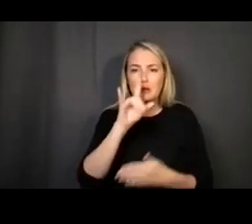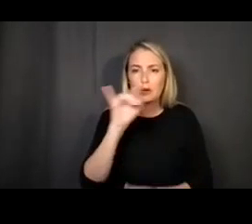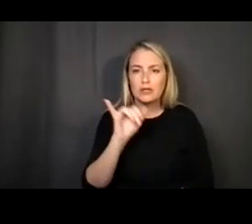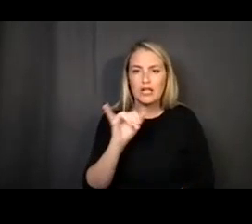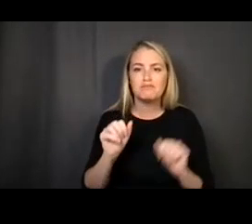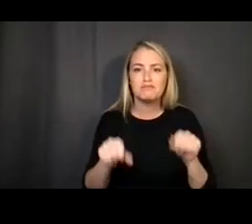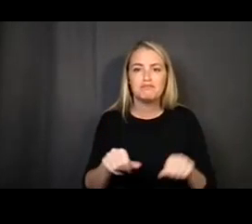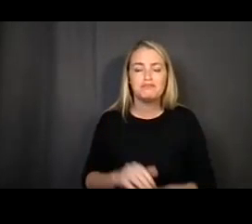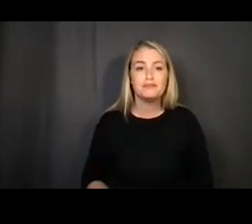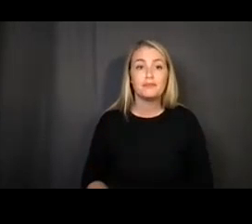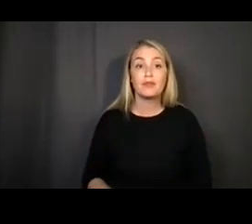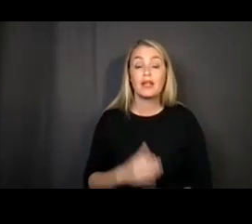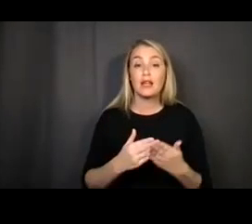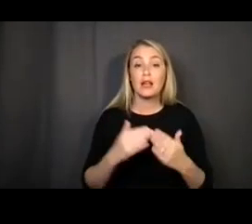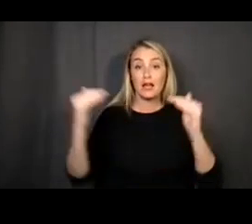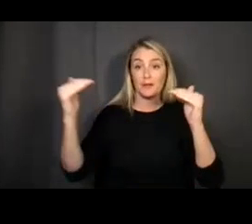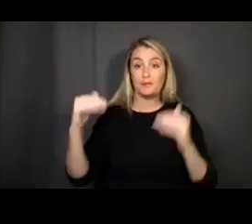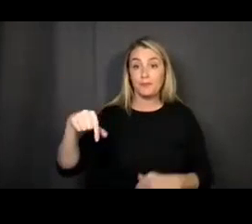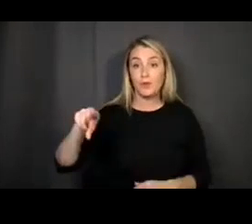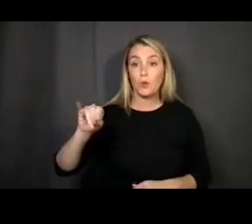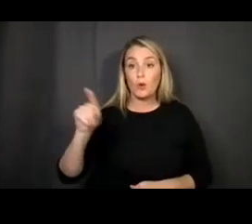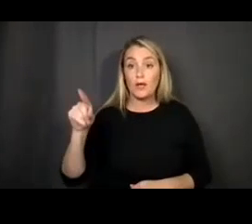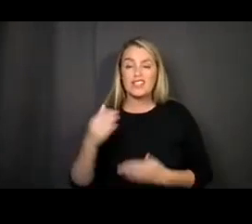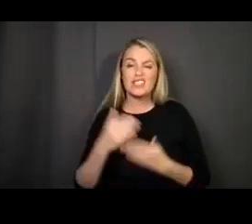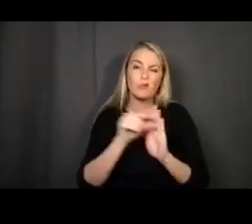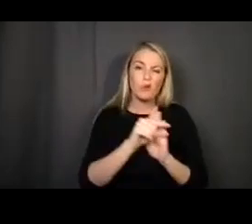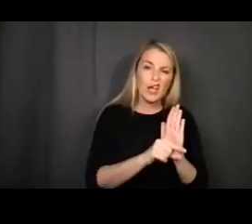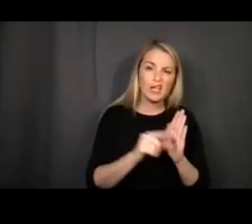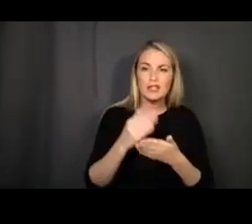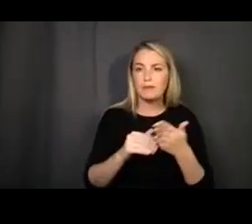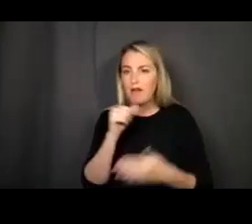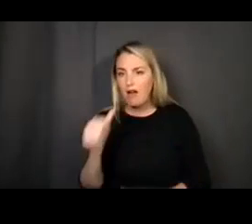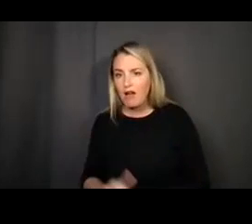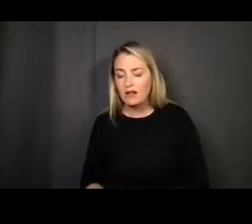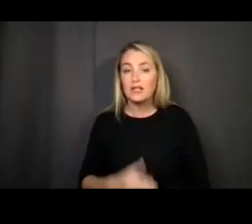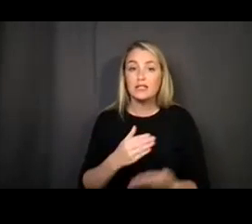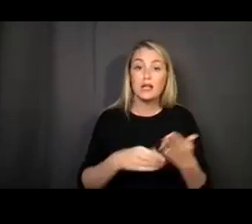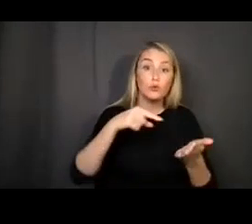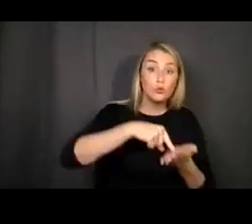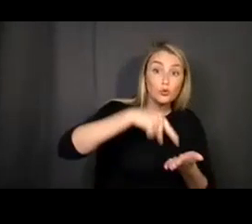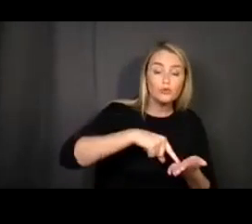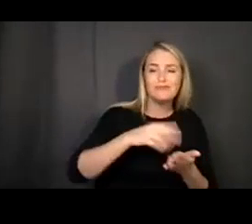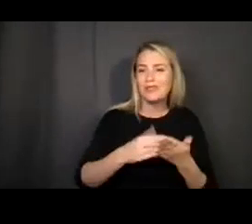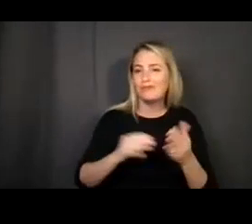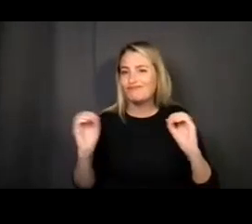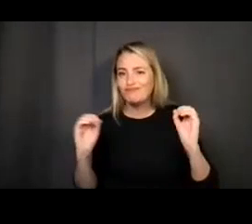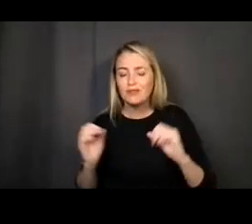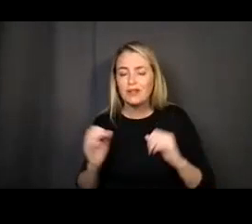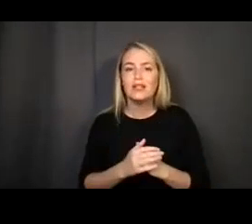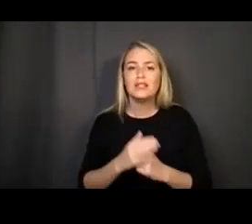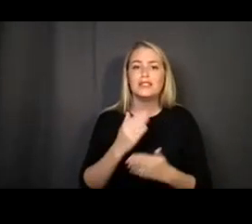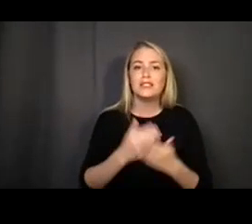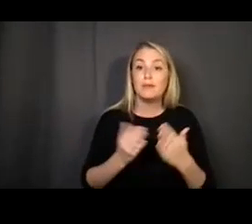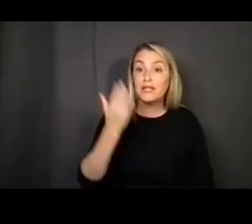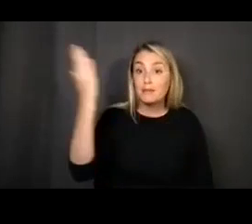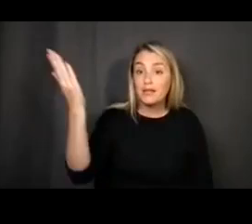There are the quizzes, some are graded, some are not graded. And like I said, some may have a due date, some may not have a due date, and some have no